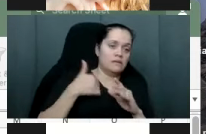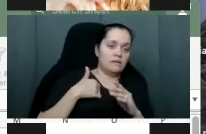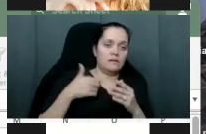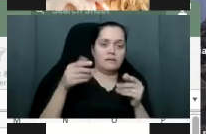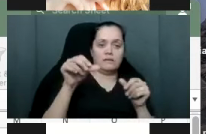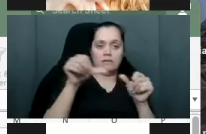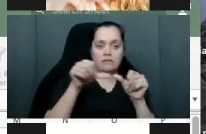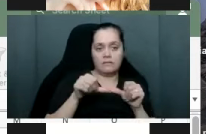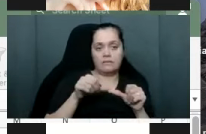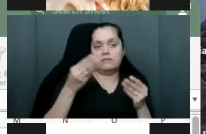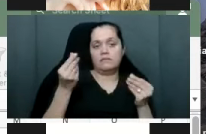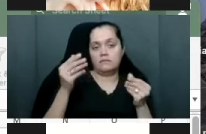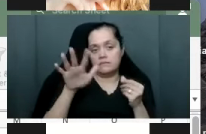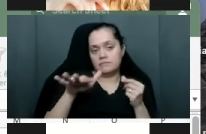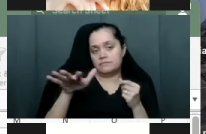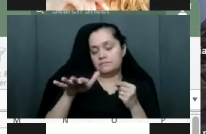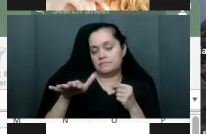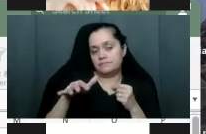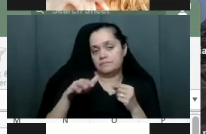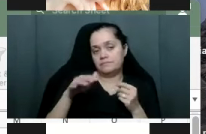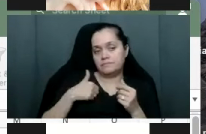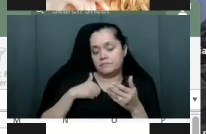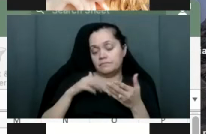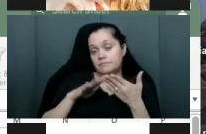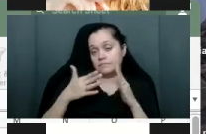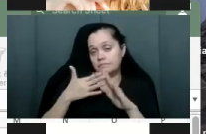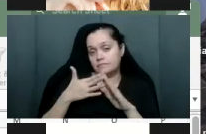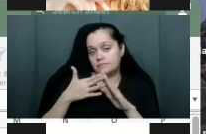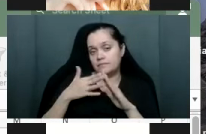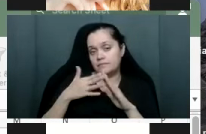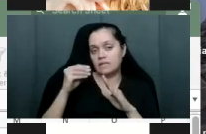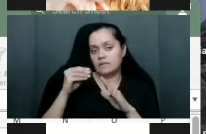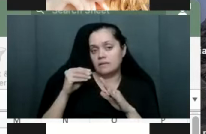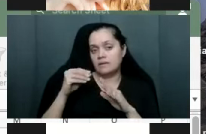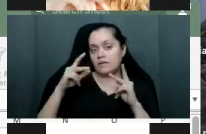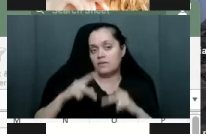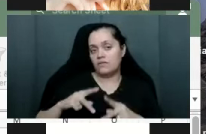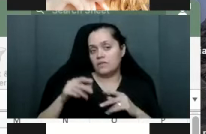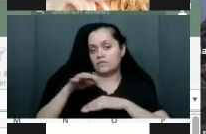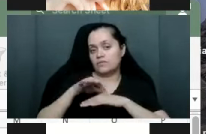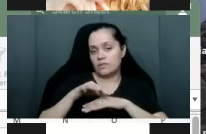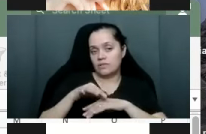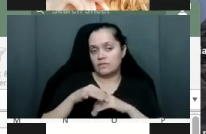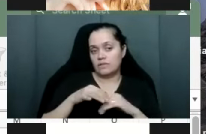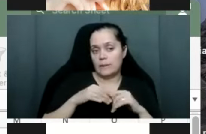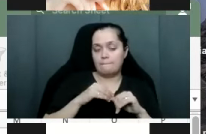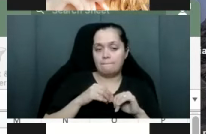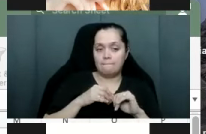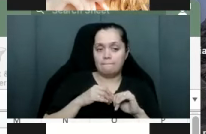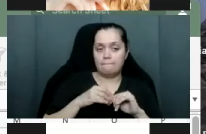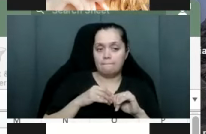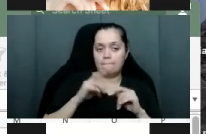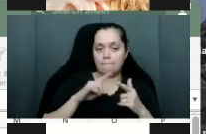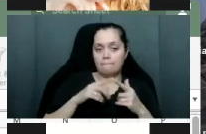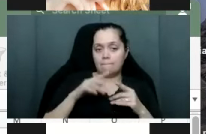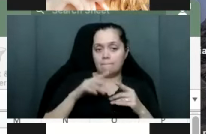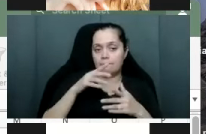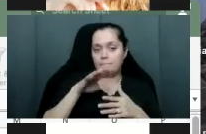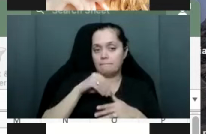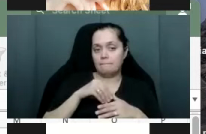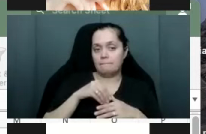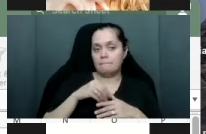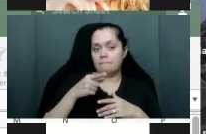and territories, Canadian cities, and physical geography. So that includes the Great Lakes,